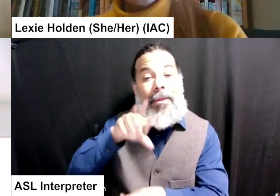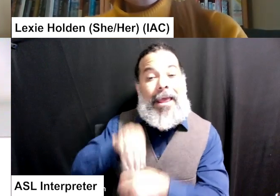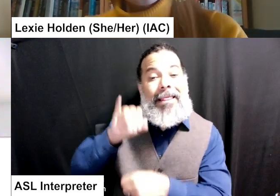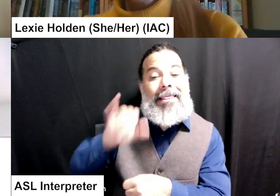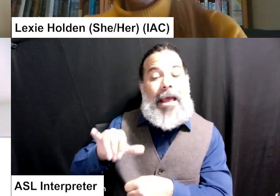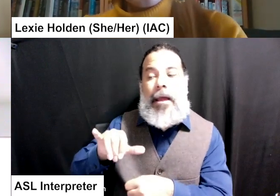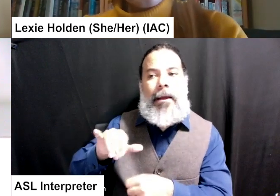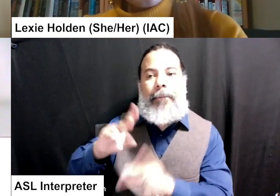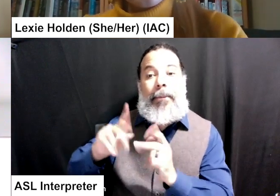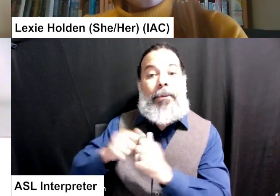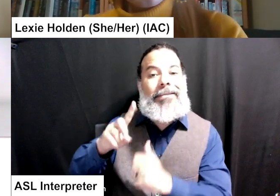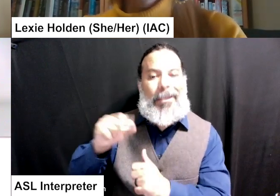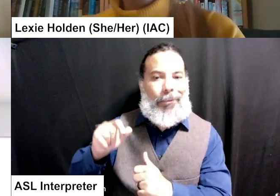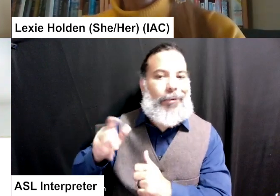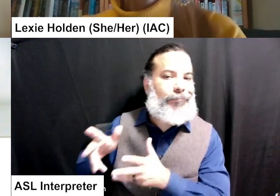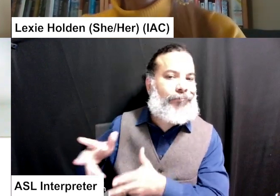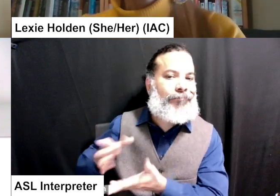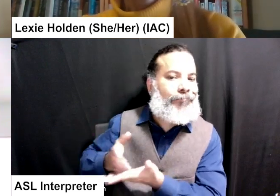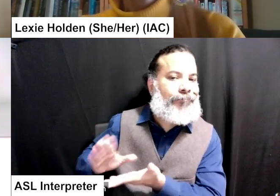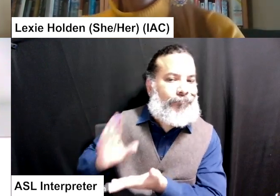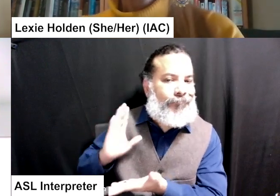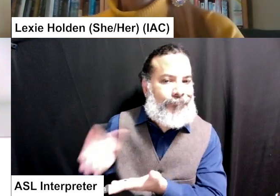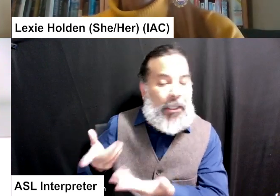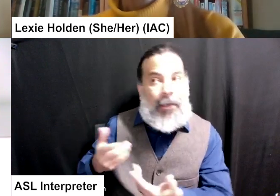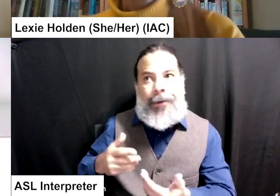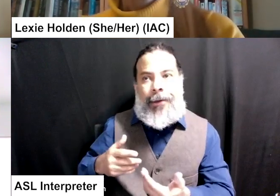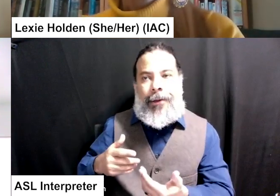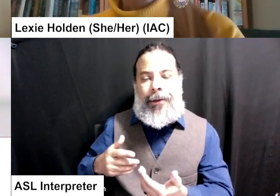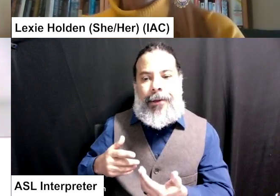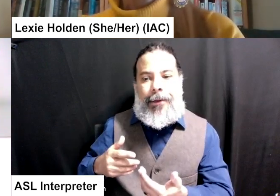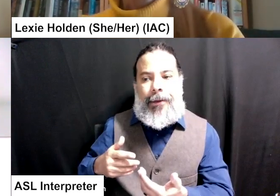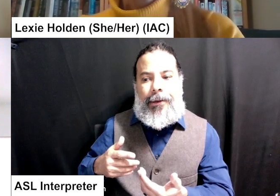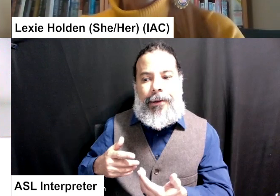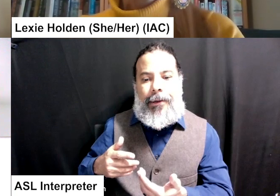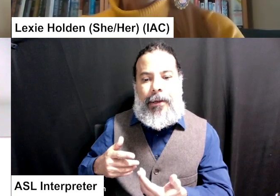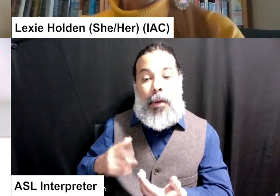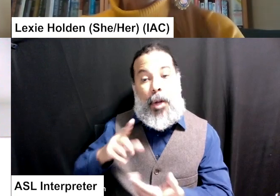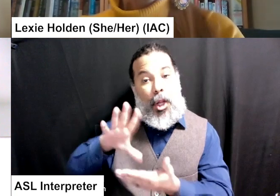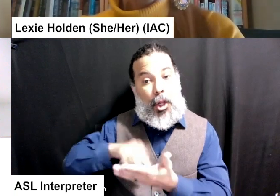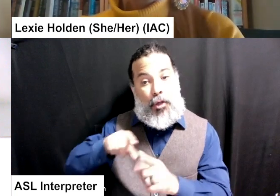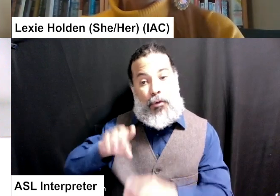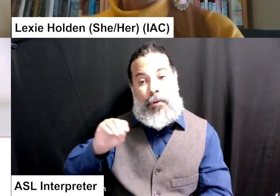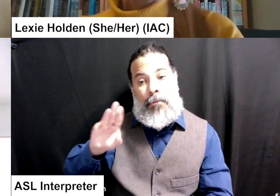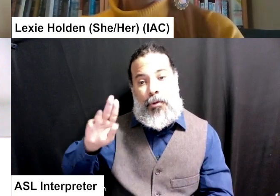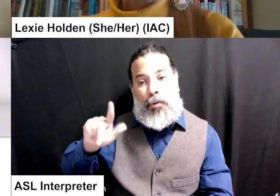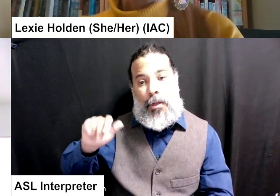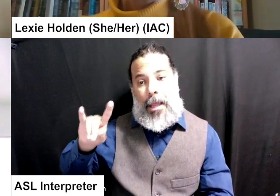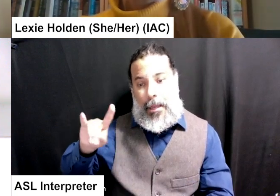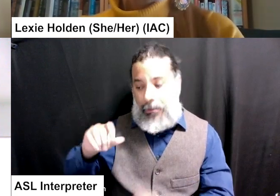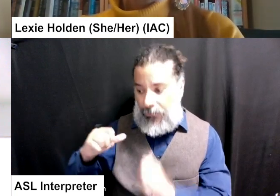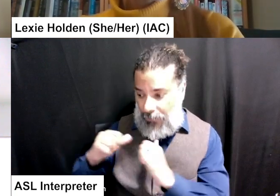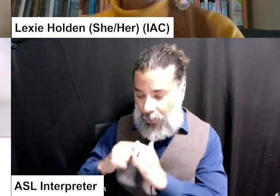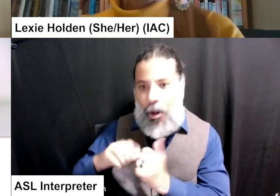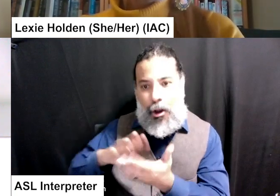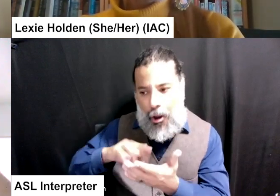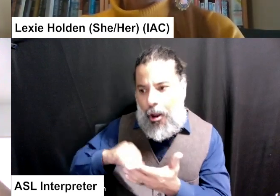with disabilities were being left behind. One of the things that we learned in mutual aid together is